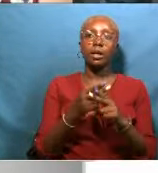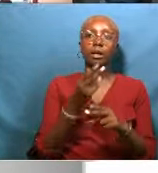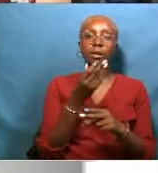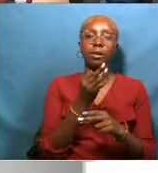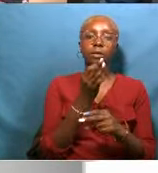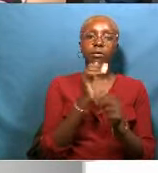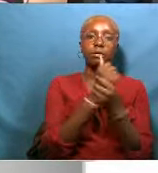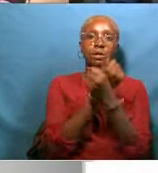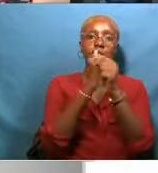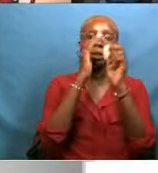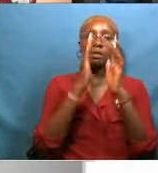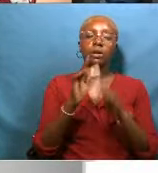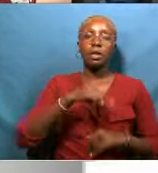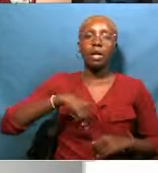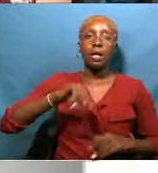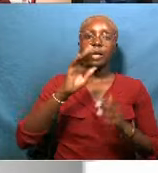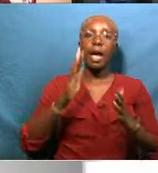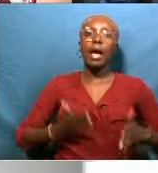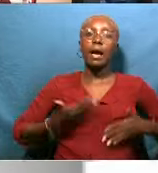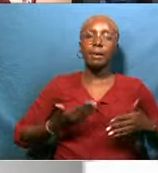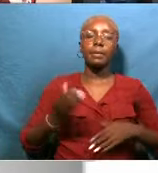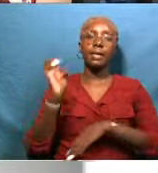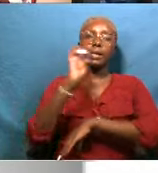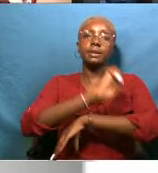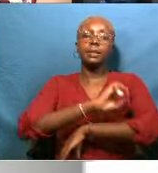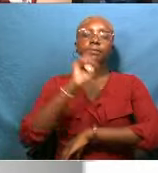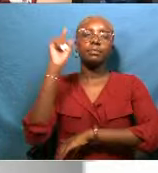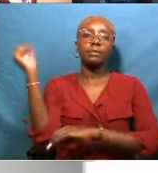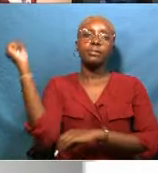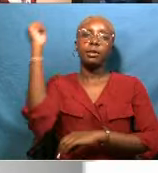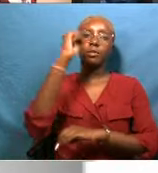Happy Easter. He is risen.